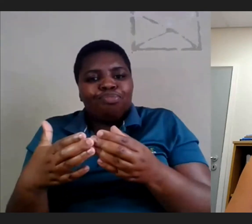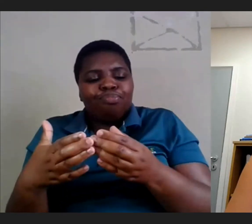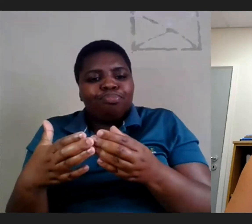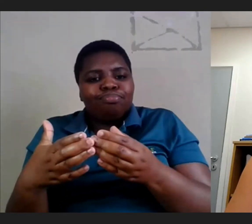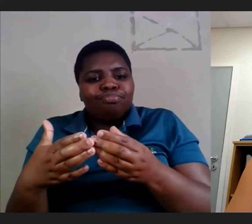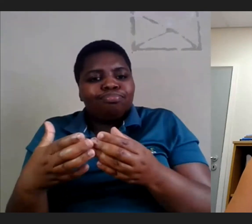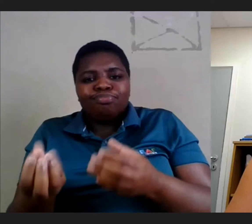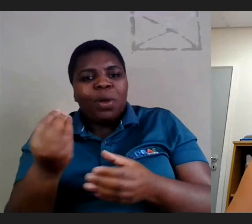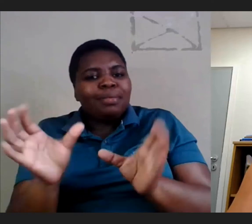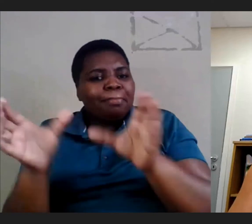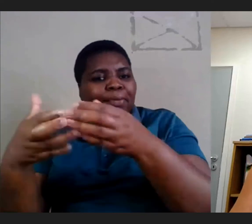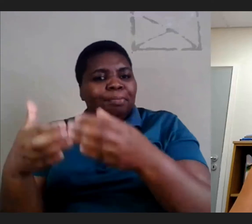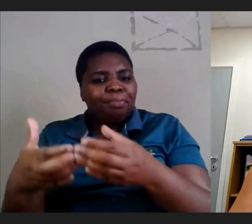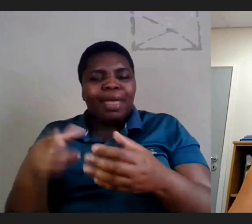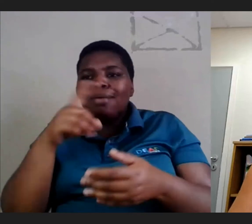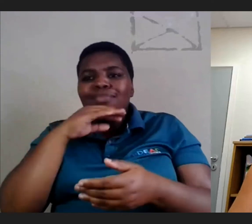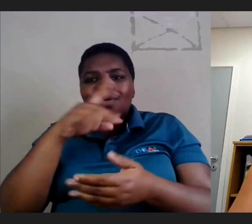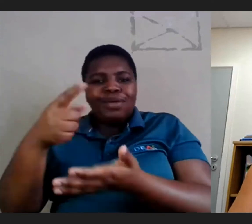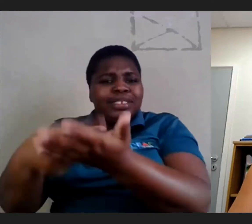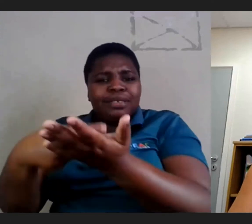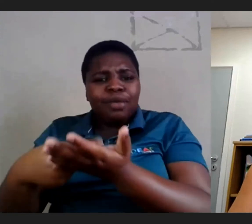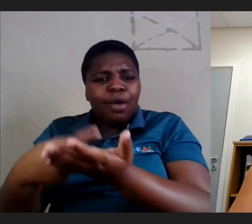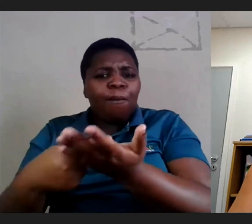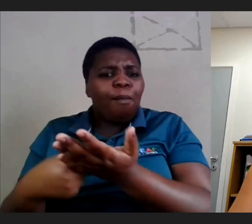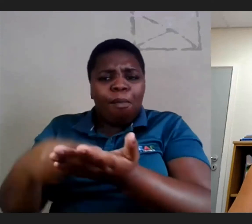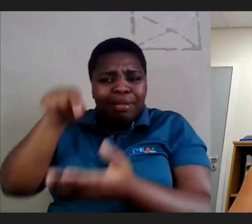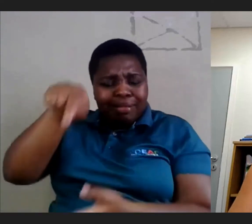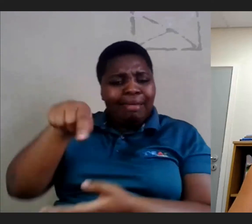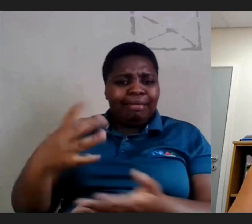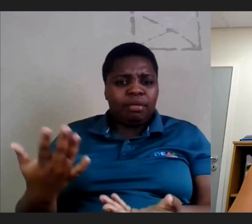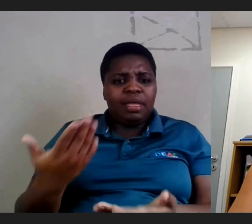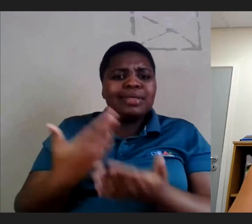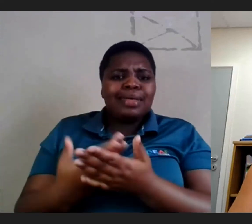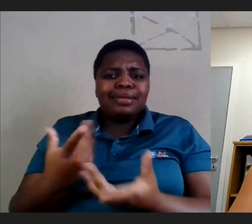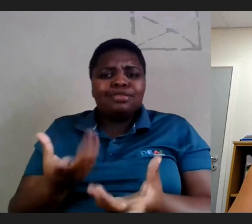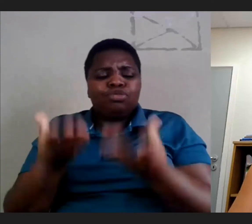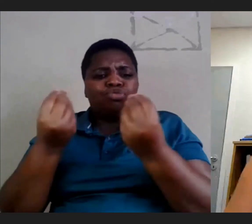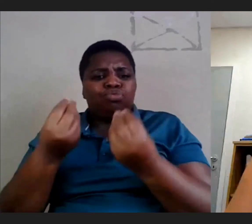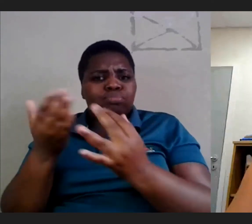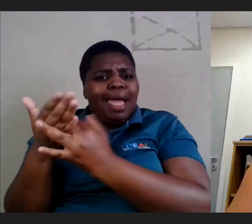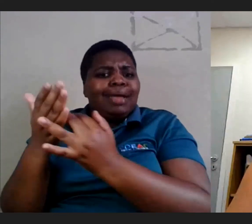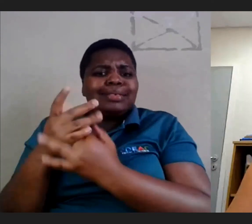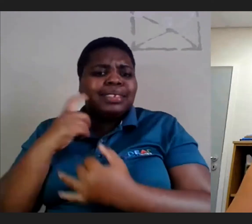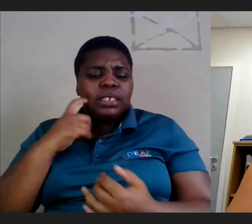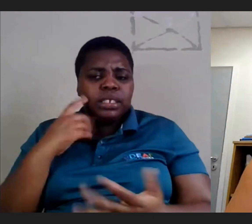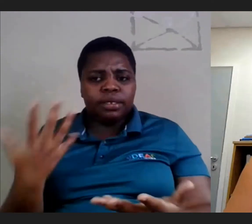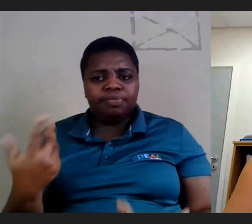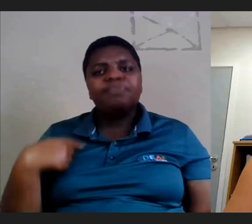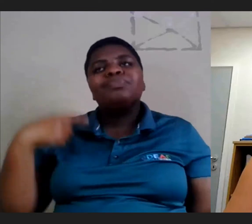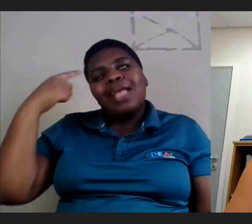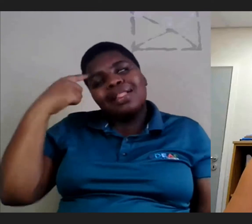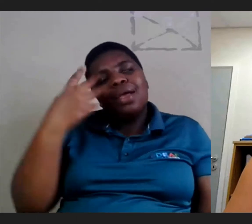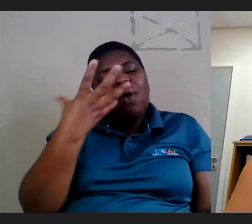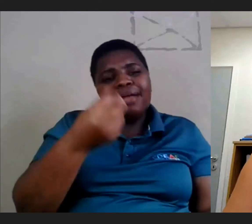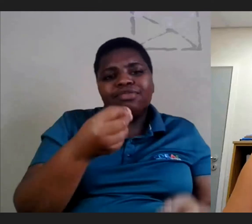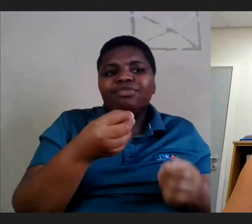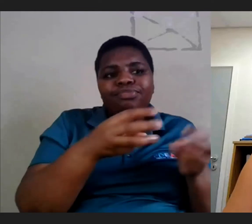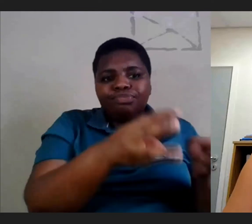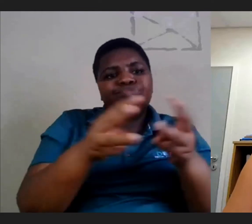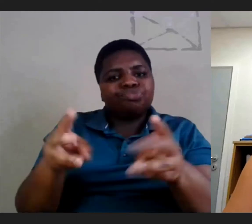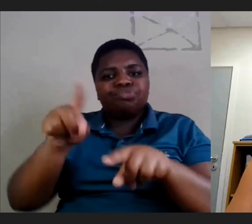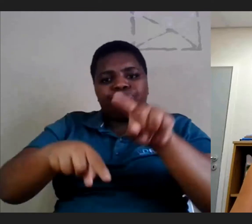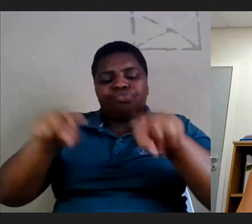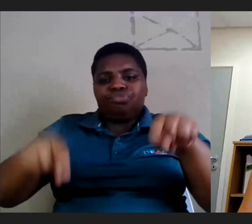of the mode that you use, how you use it, and the data it consumes. So I think those are the things that we can look at